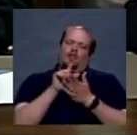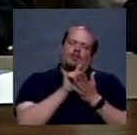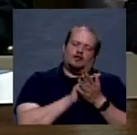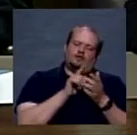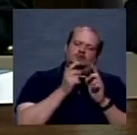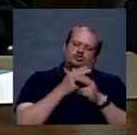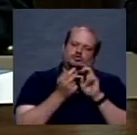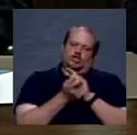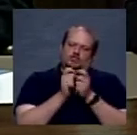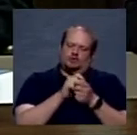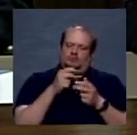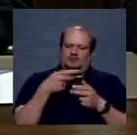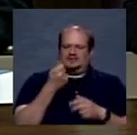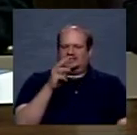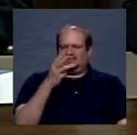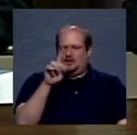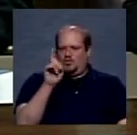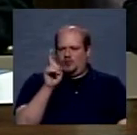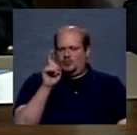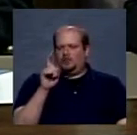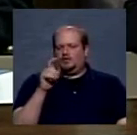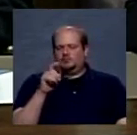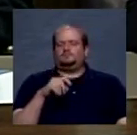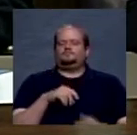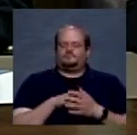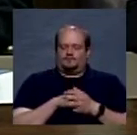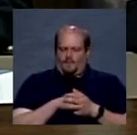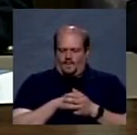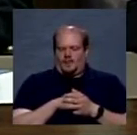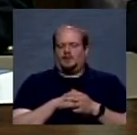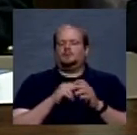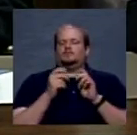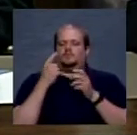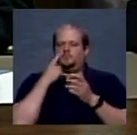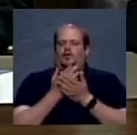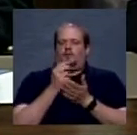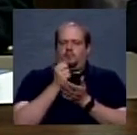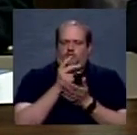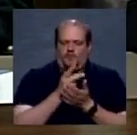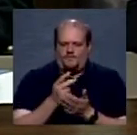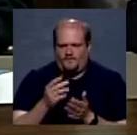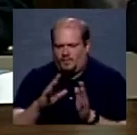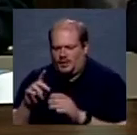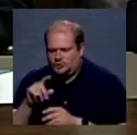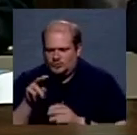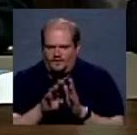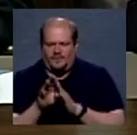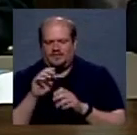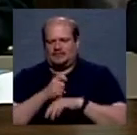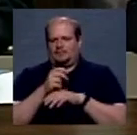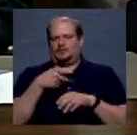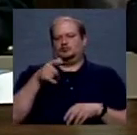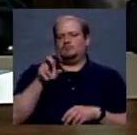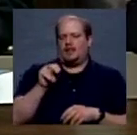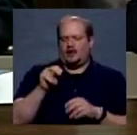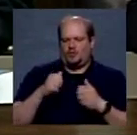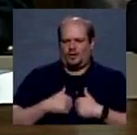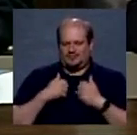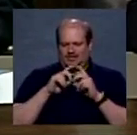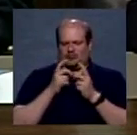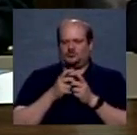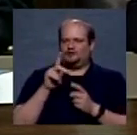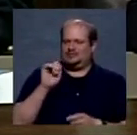reclassifying property located at 16,100 Chenal Parkway. An ordinance to approve a planned zoning development establish a planned residential district titled